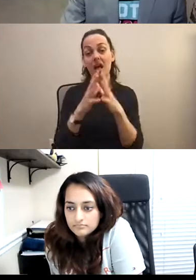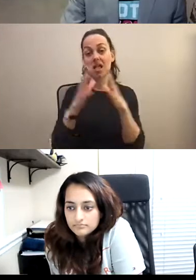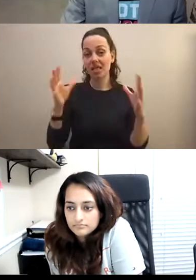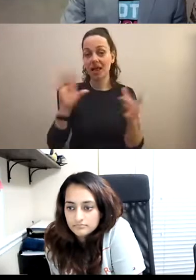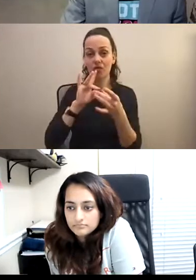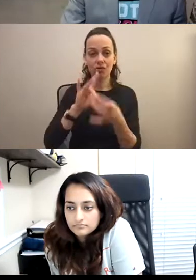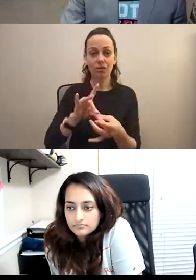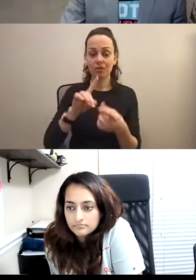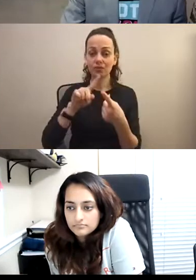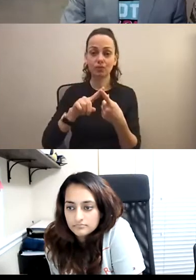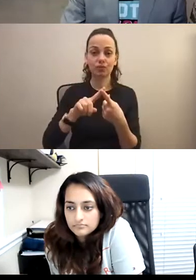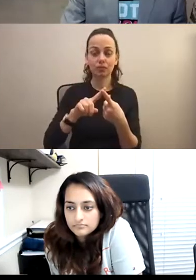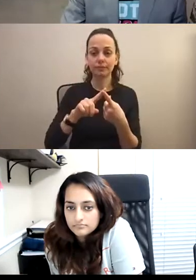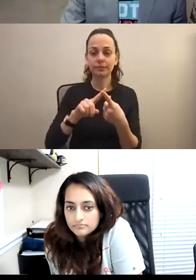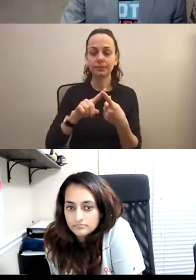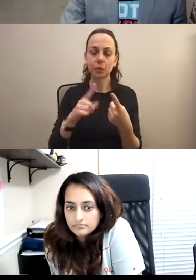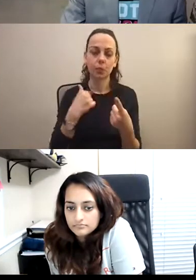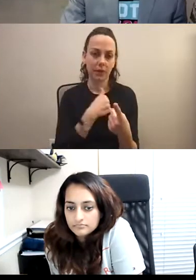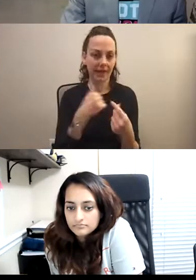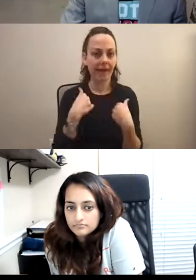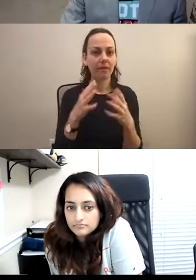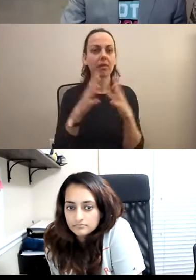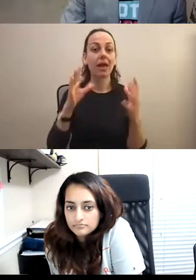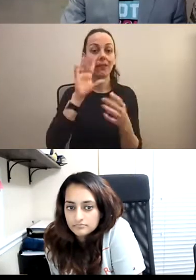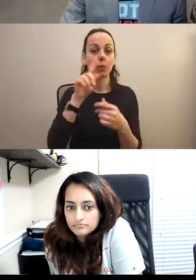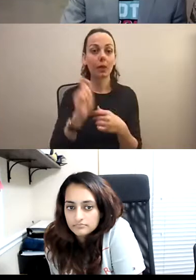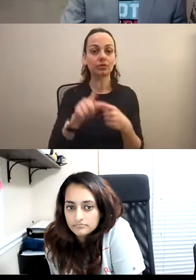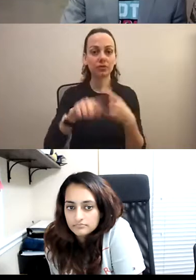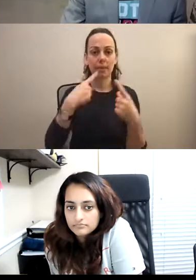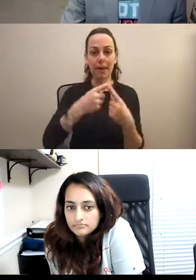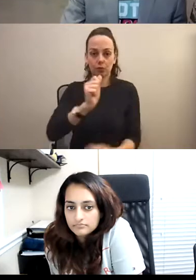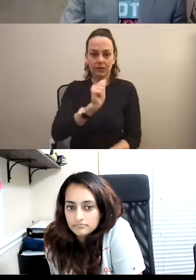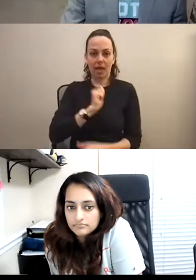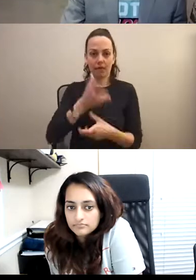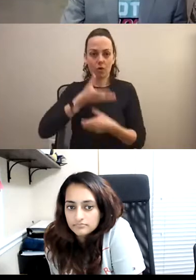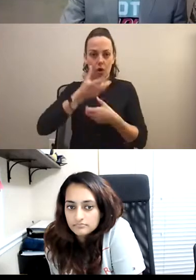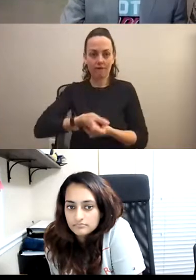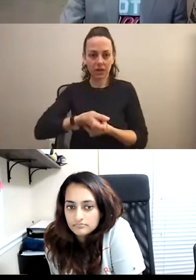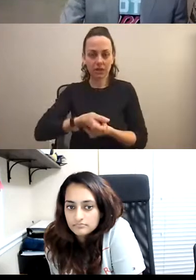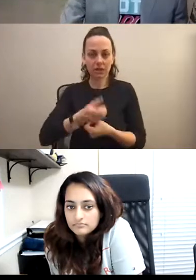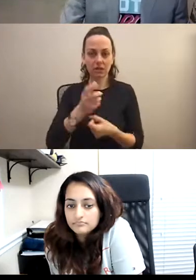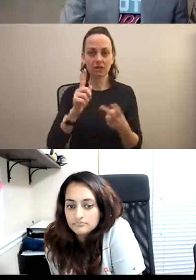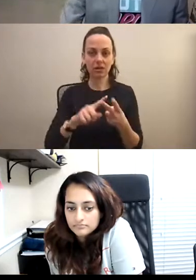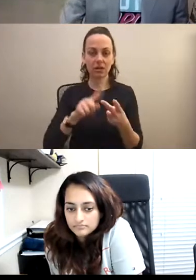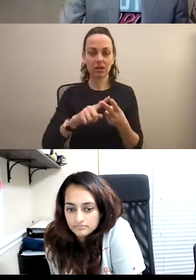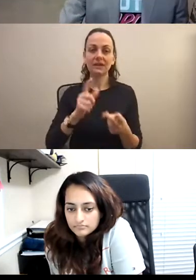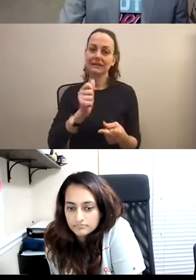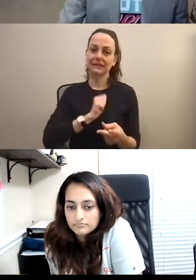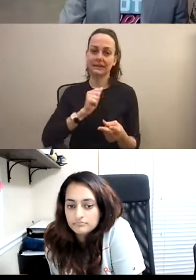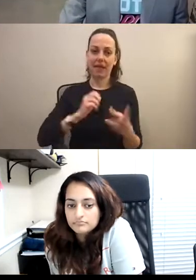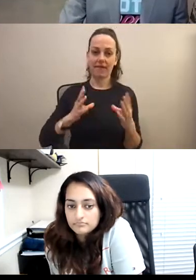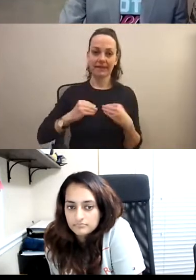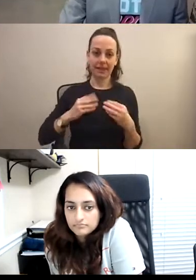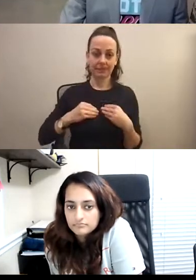do. We've got a lot of questions about self-confidence and self-acceptance.